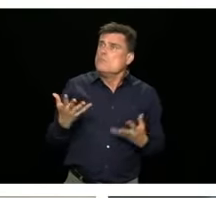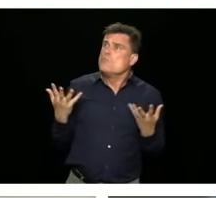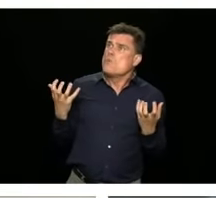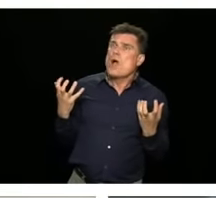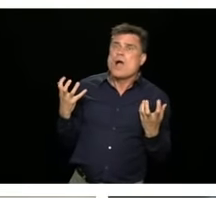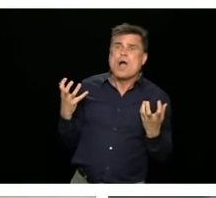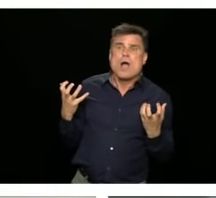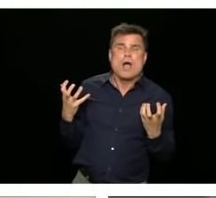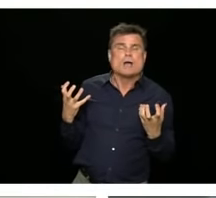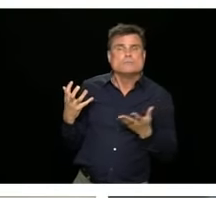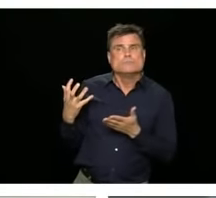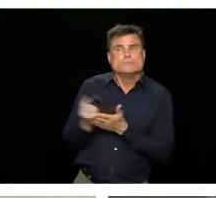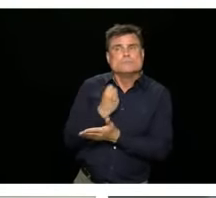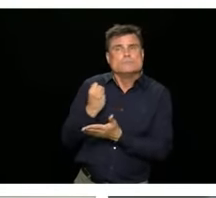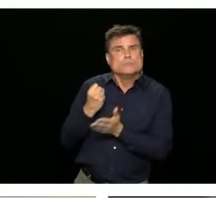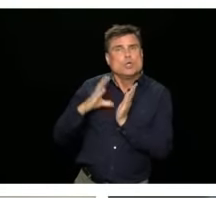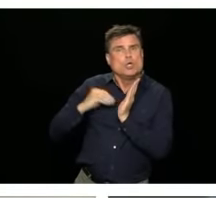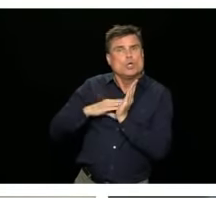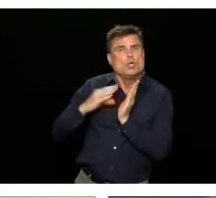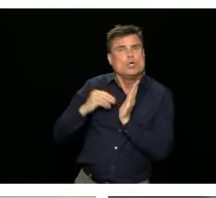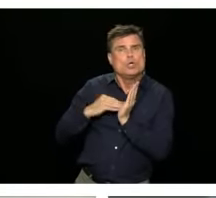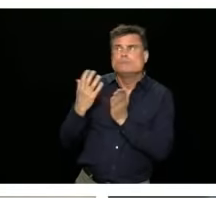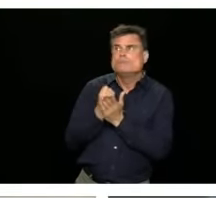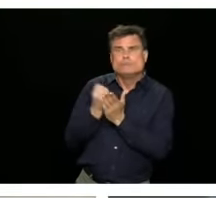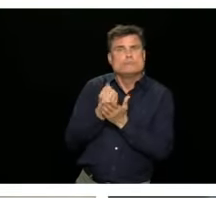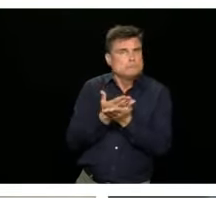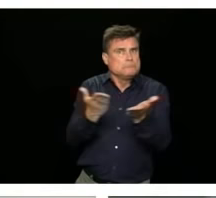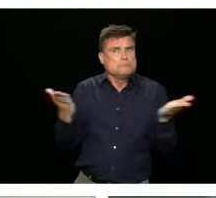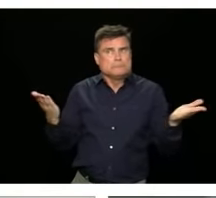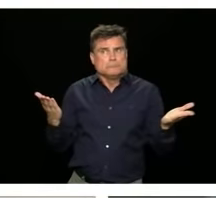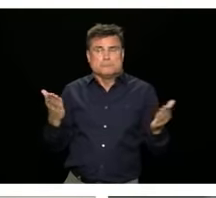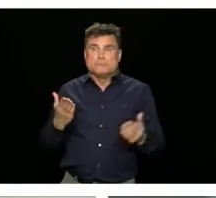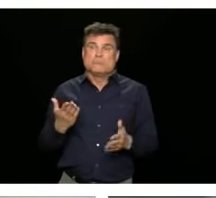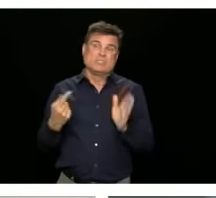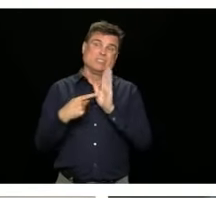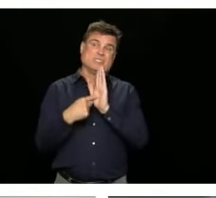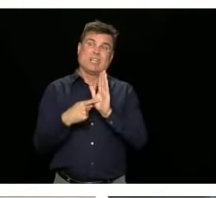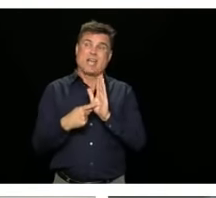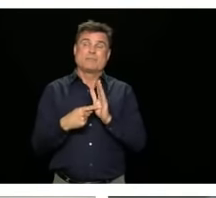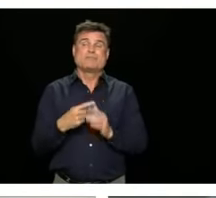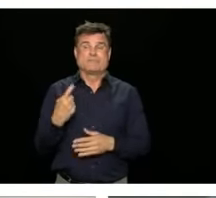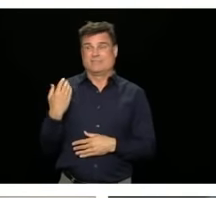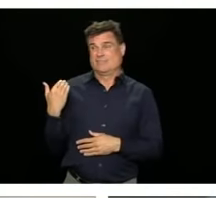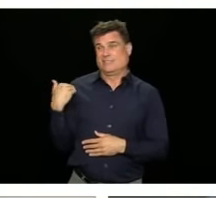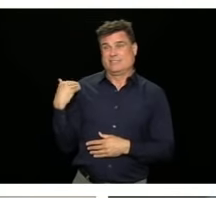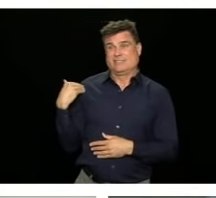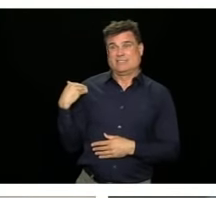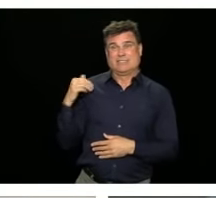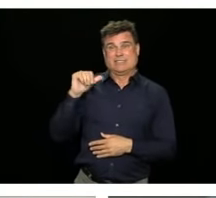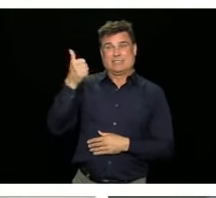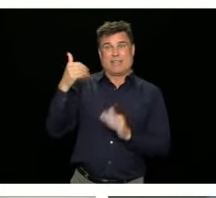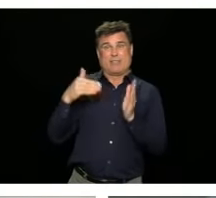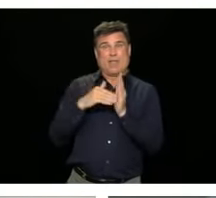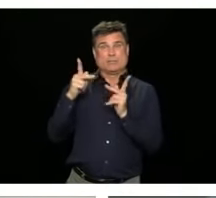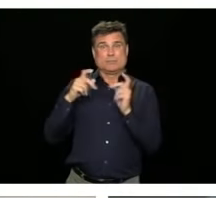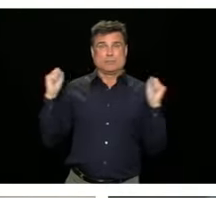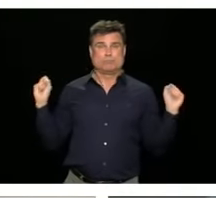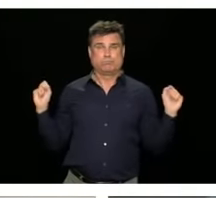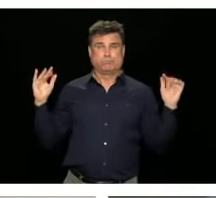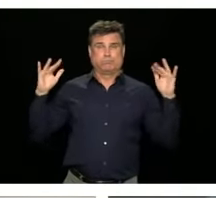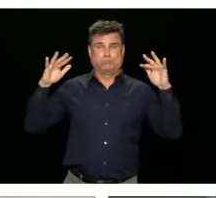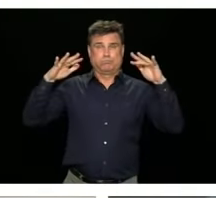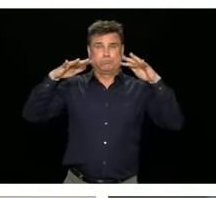people gather peacefully to demonstrate, there's a desire from the public for